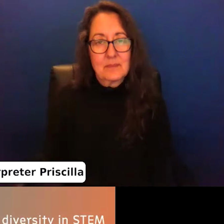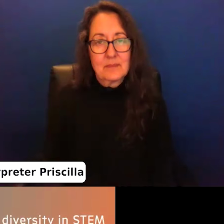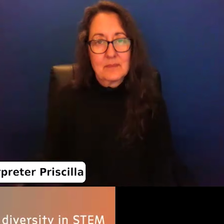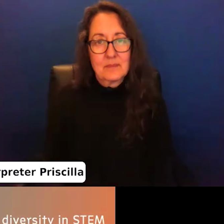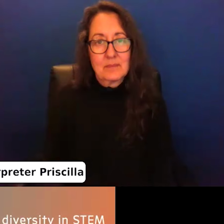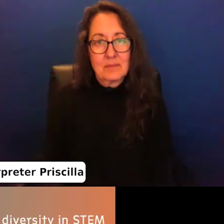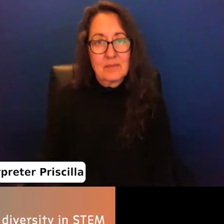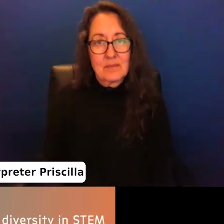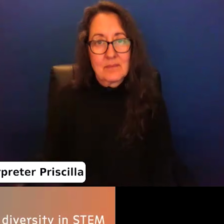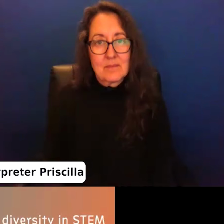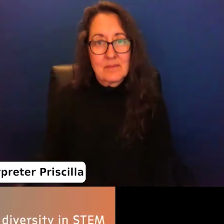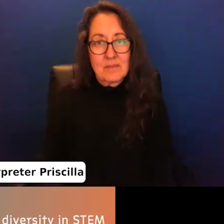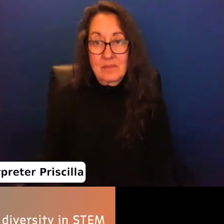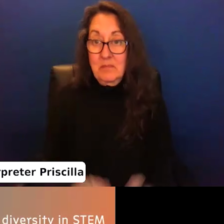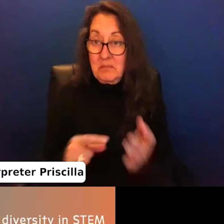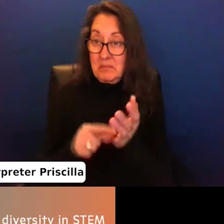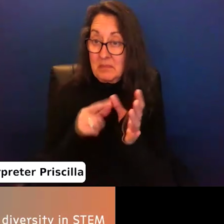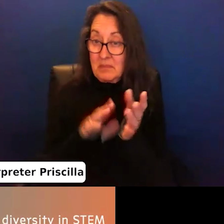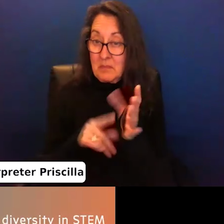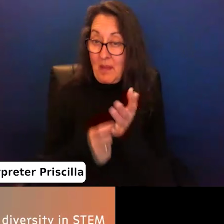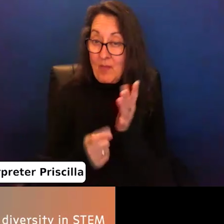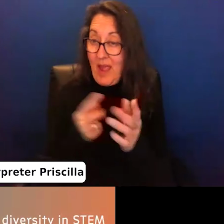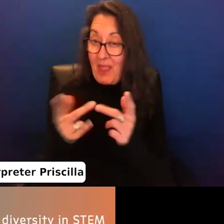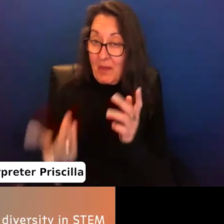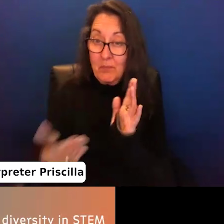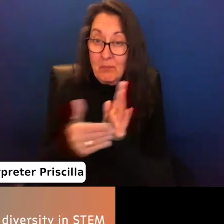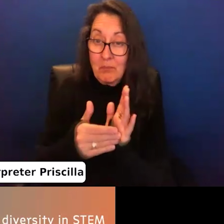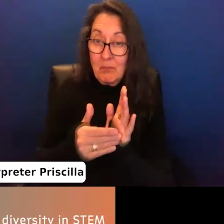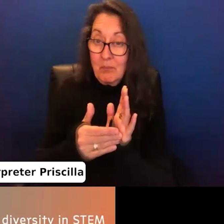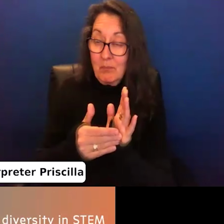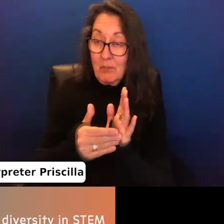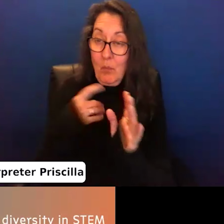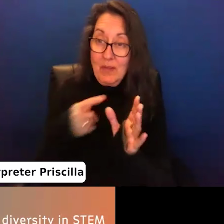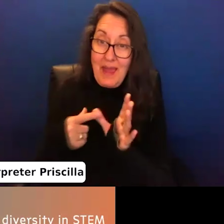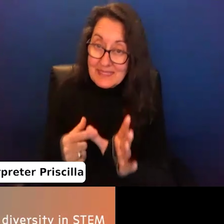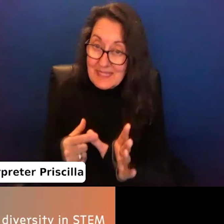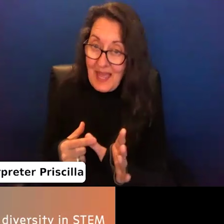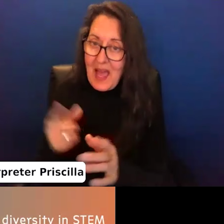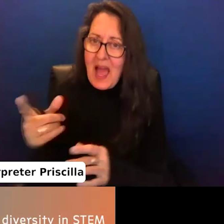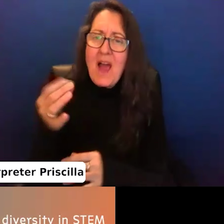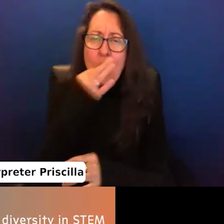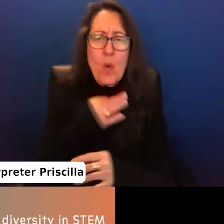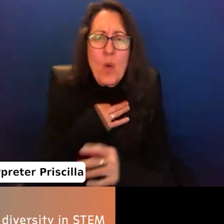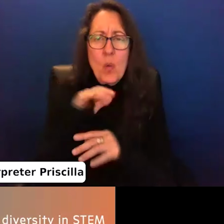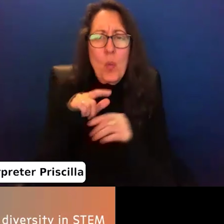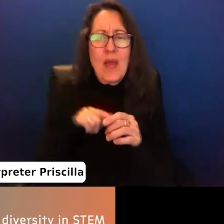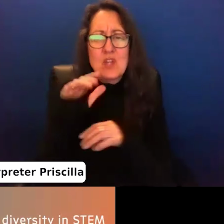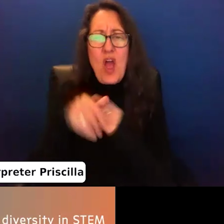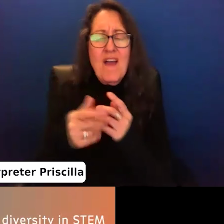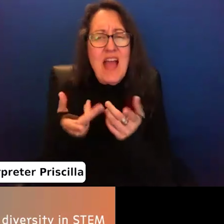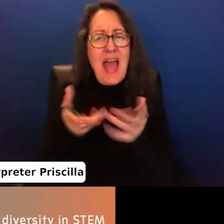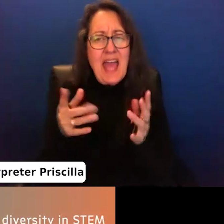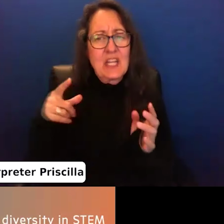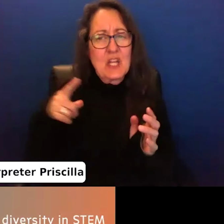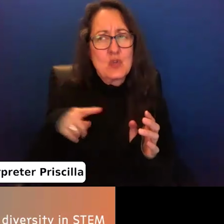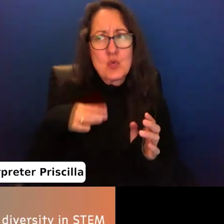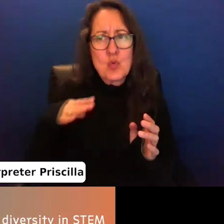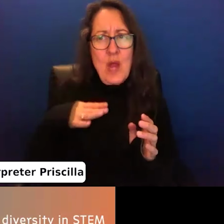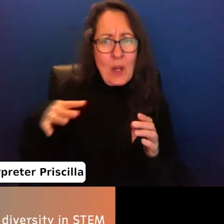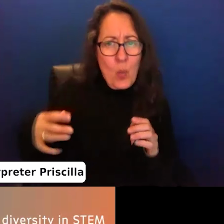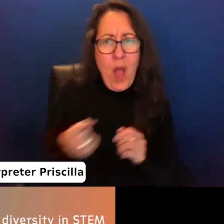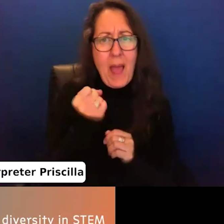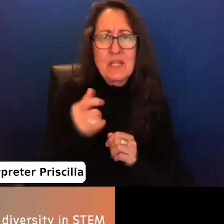Anything else you'd like to jump in there, Tamara? Yeah, so there's a question about are there any requirements and responsibilities for needed for during the